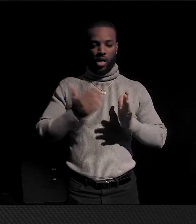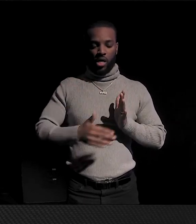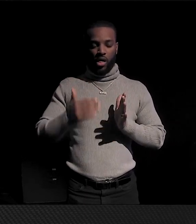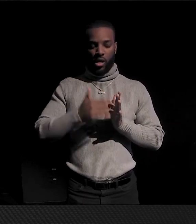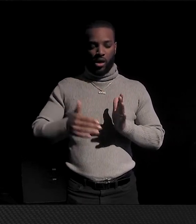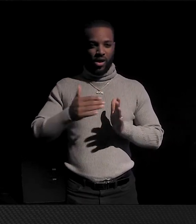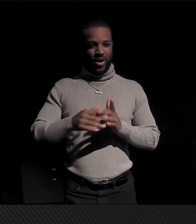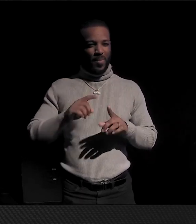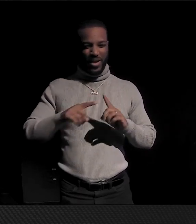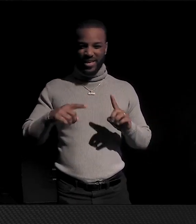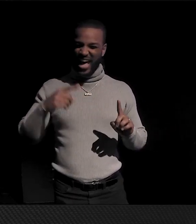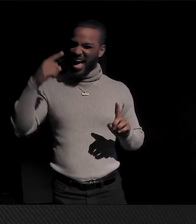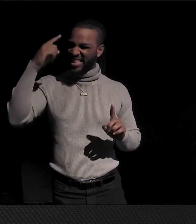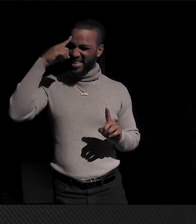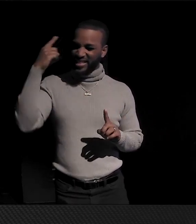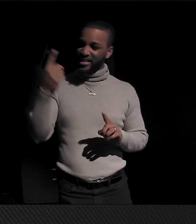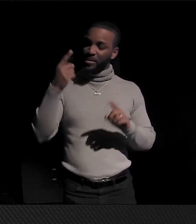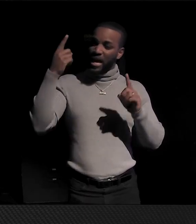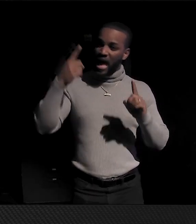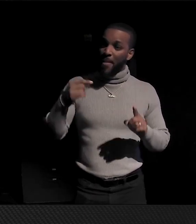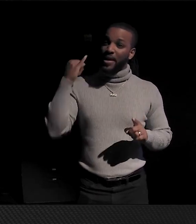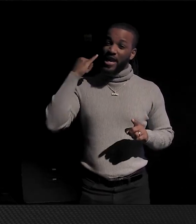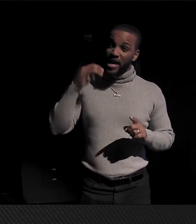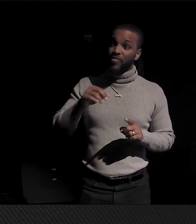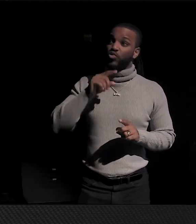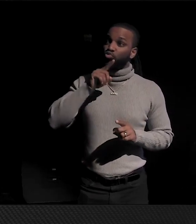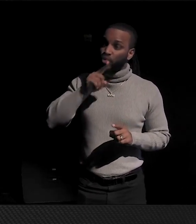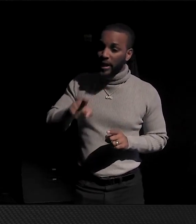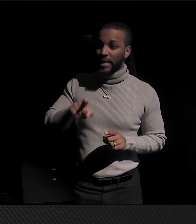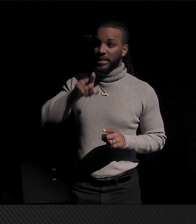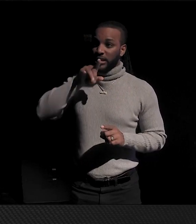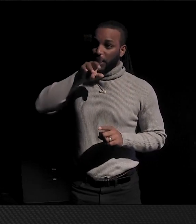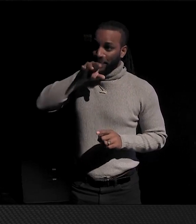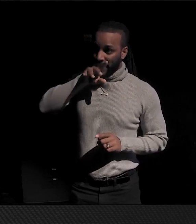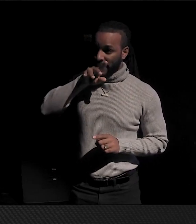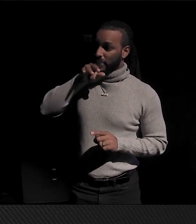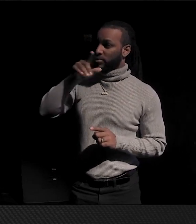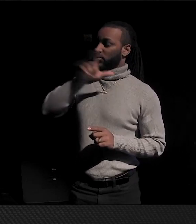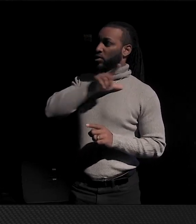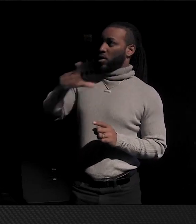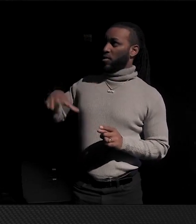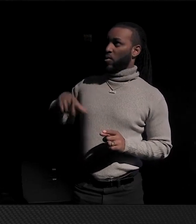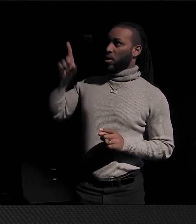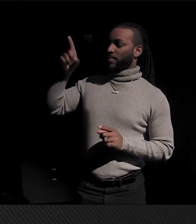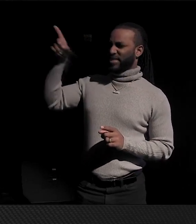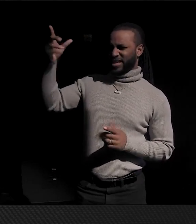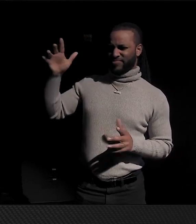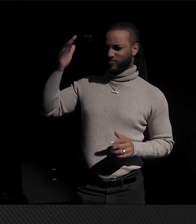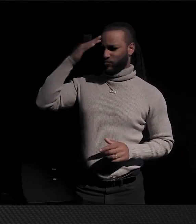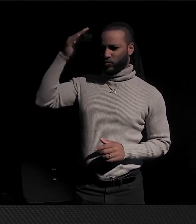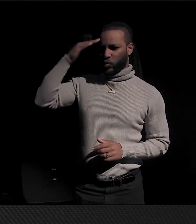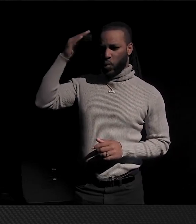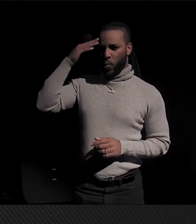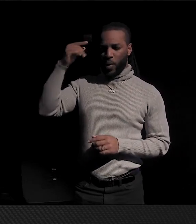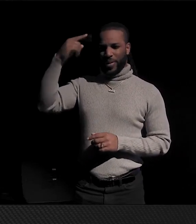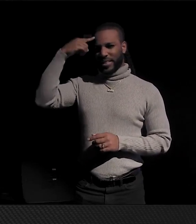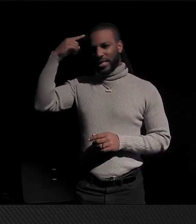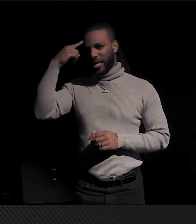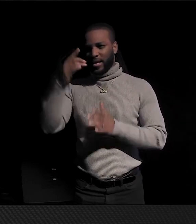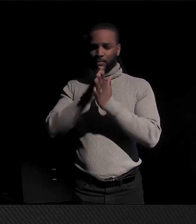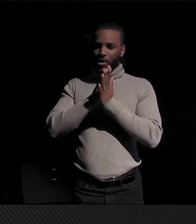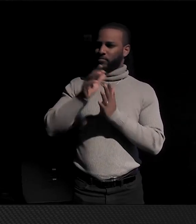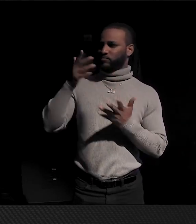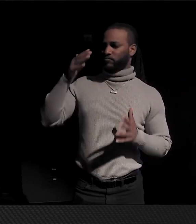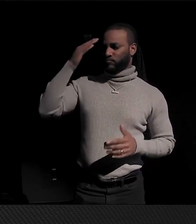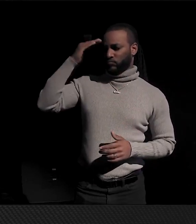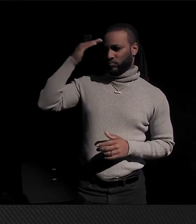But I think there's something that happens when we really speak words out to the Lord. He knows what we're thinking. He knows what we're praying when we pray up here.